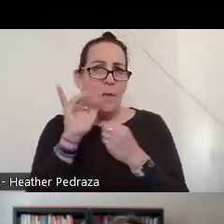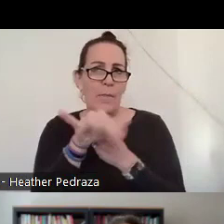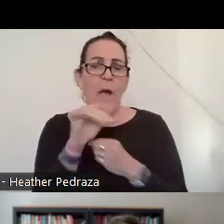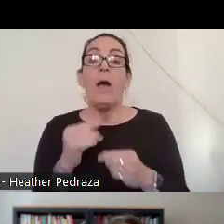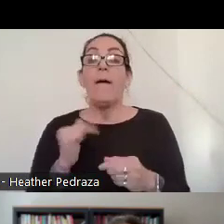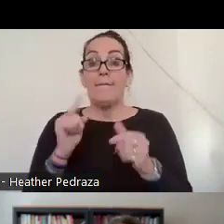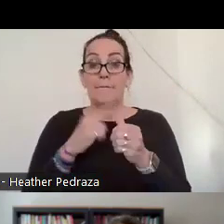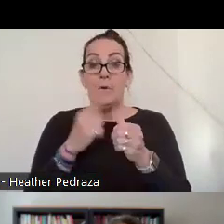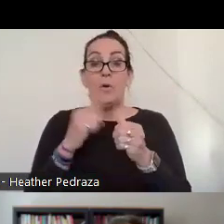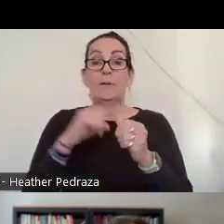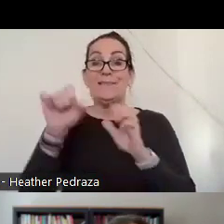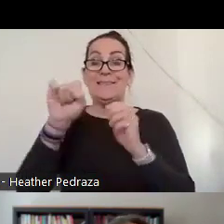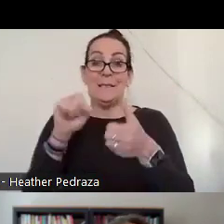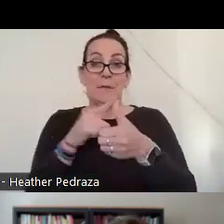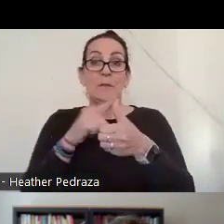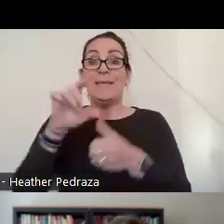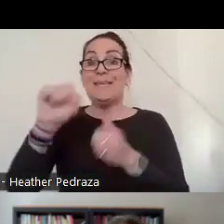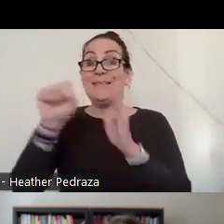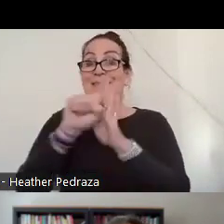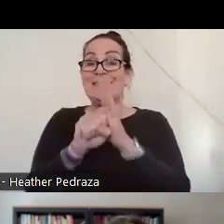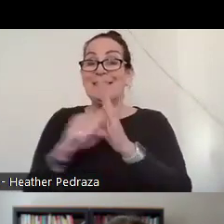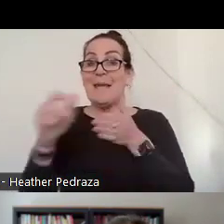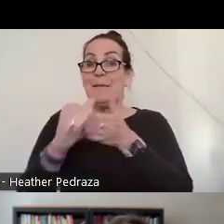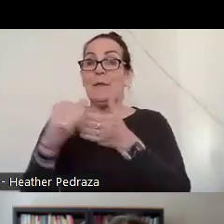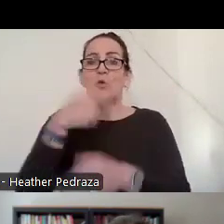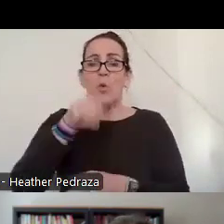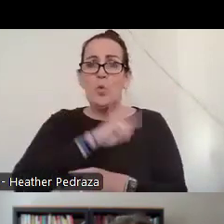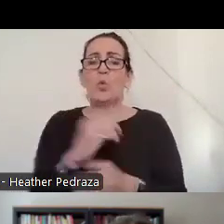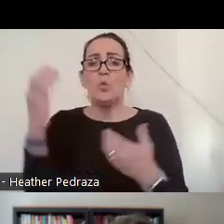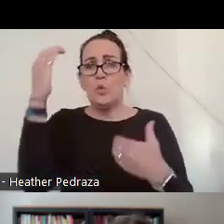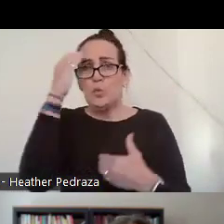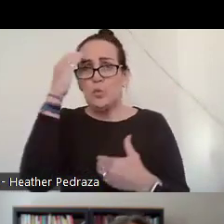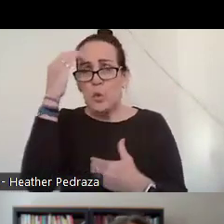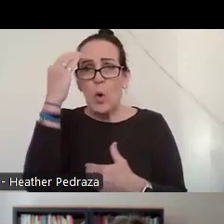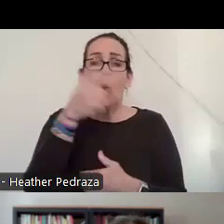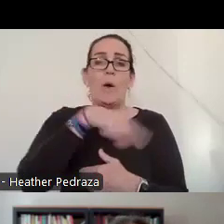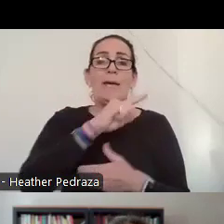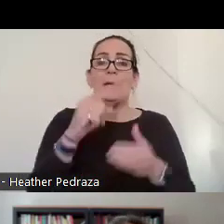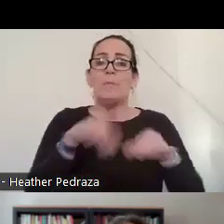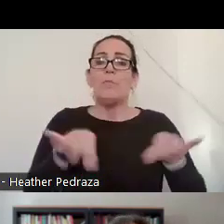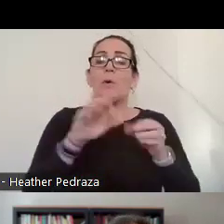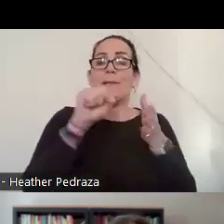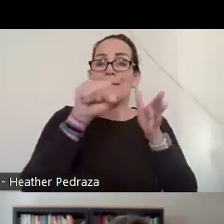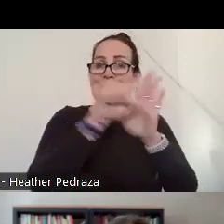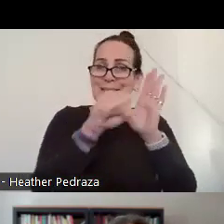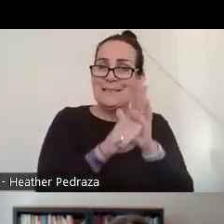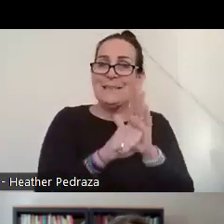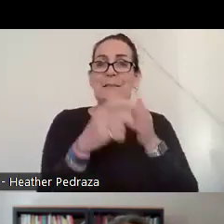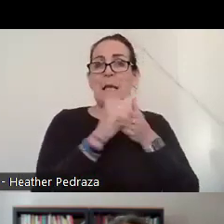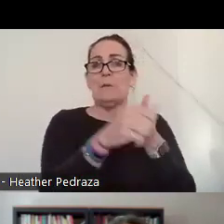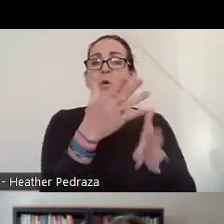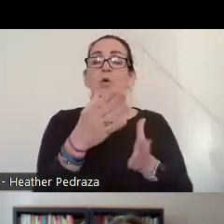This includes how aware, committed, and invested state leadership, including the governor's office and